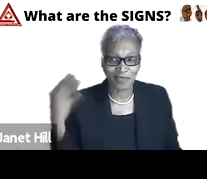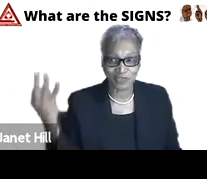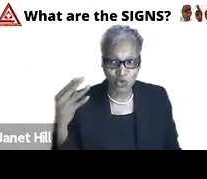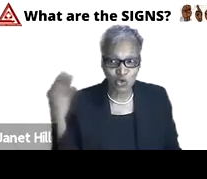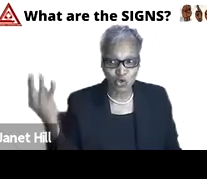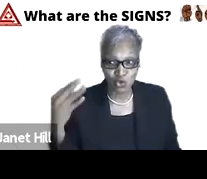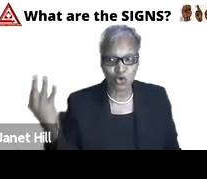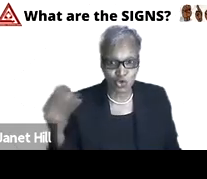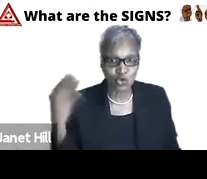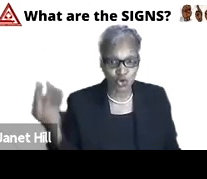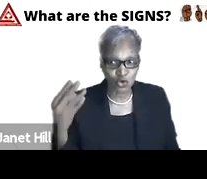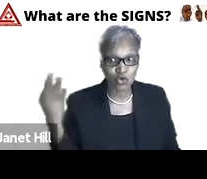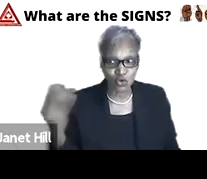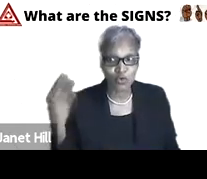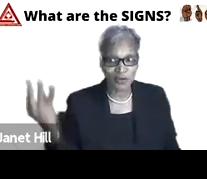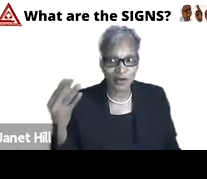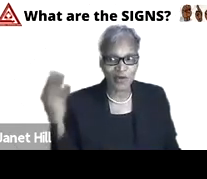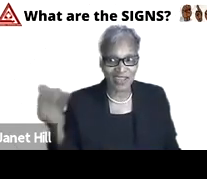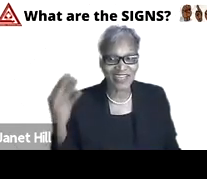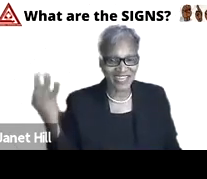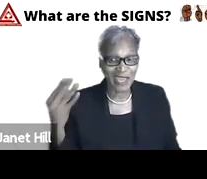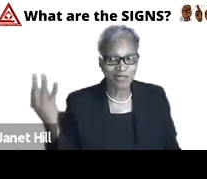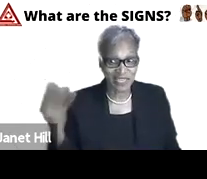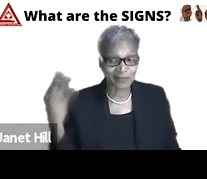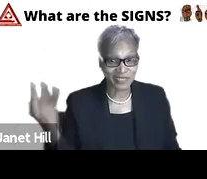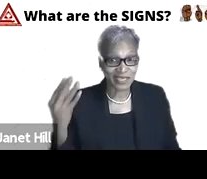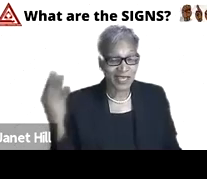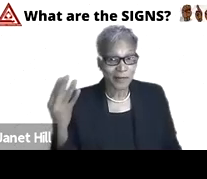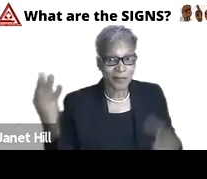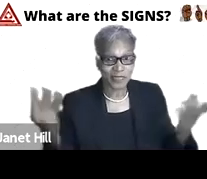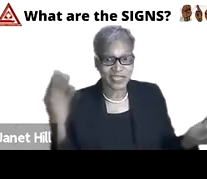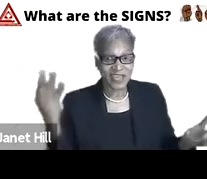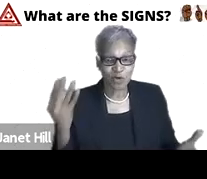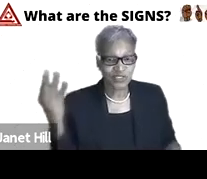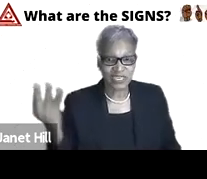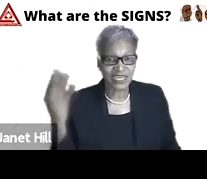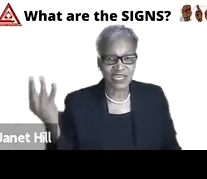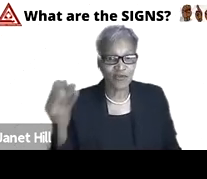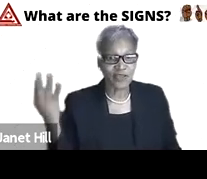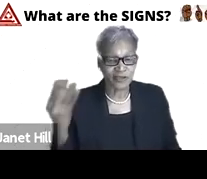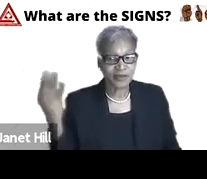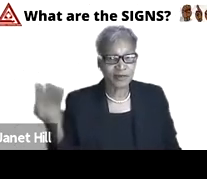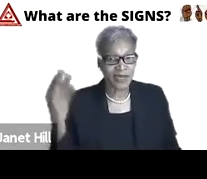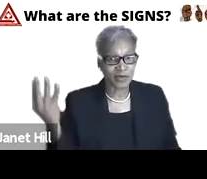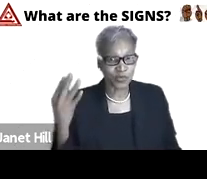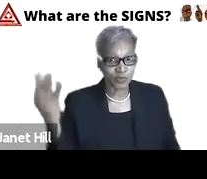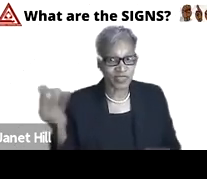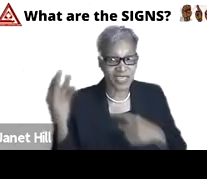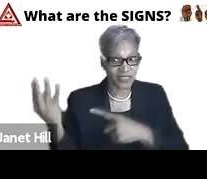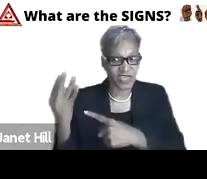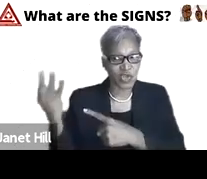around, the ambulance. All right, ambulance. The deaf person can't hear it,